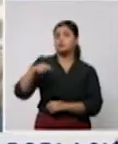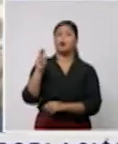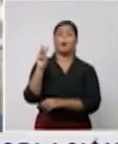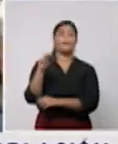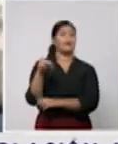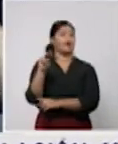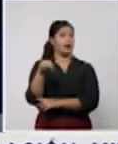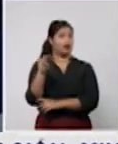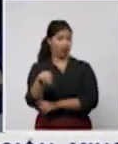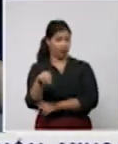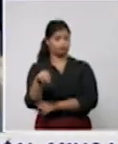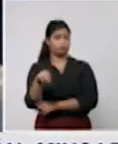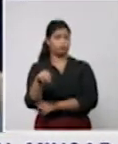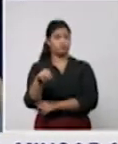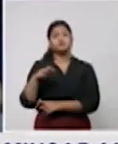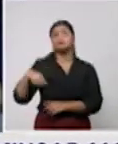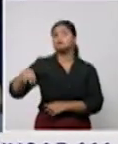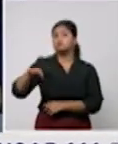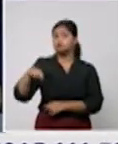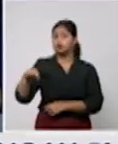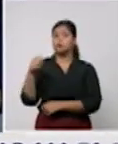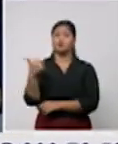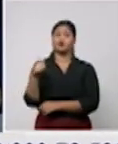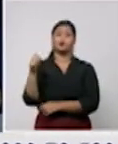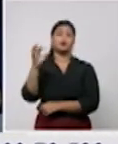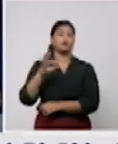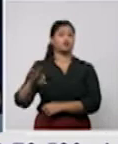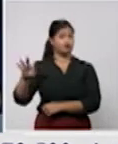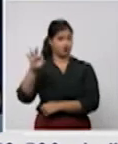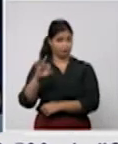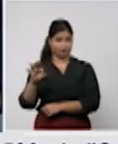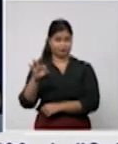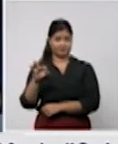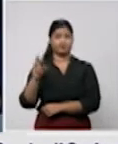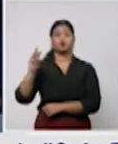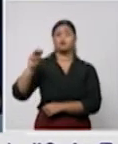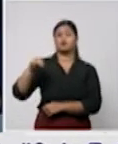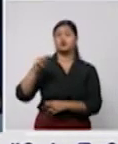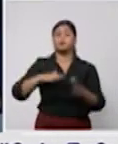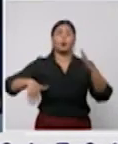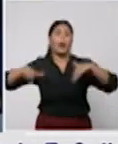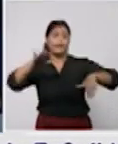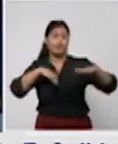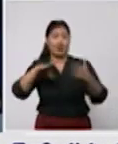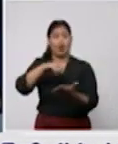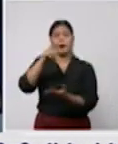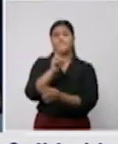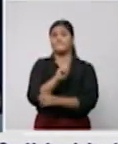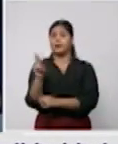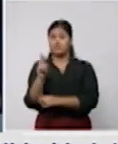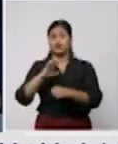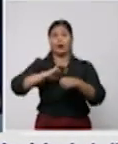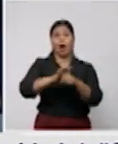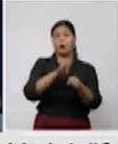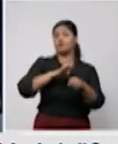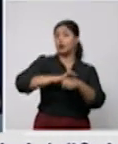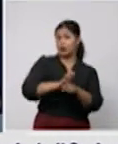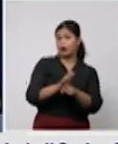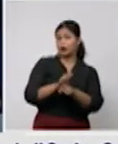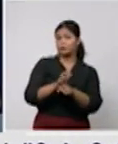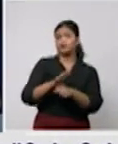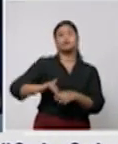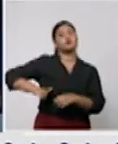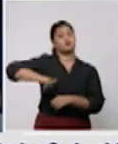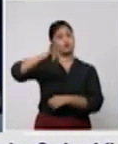Habana, Guanabacoa, and San Miguel del Padrón. As you can see, a high number